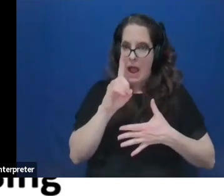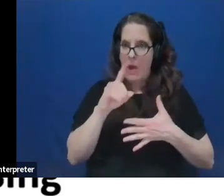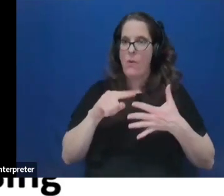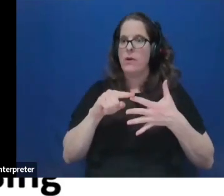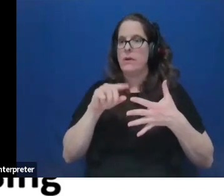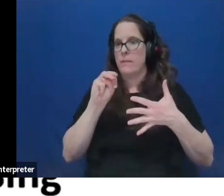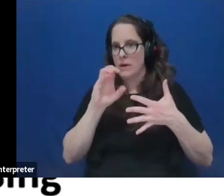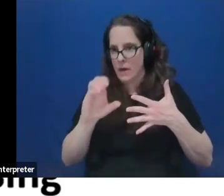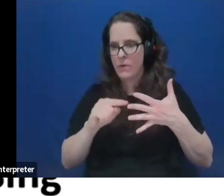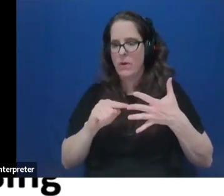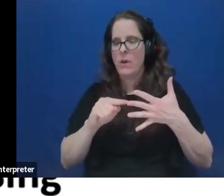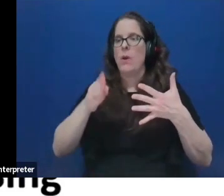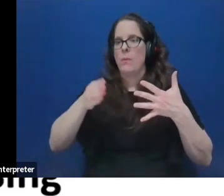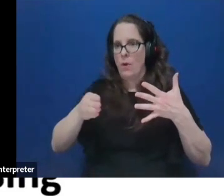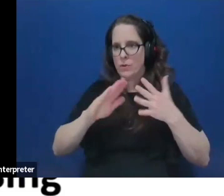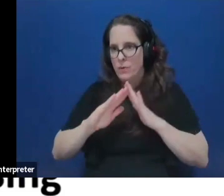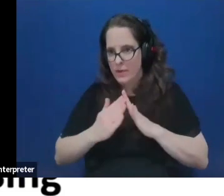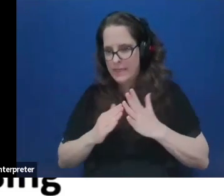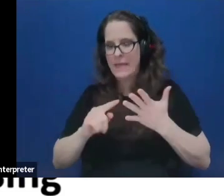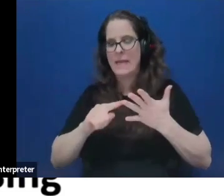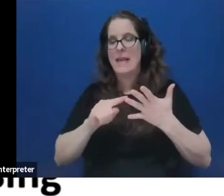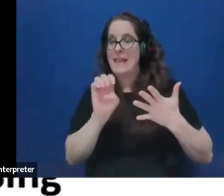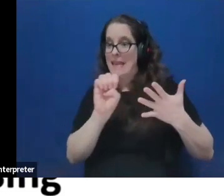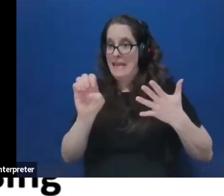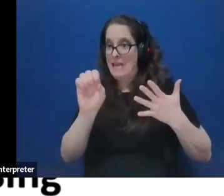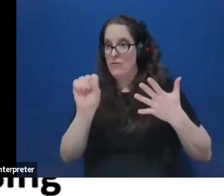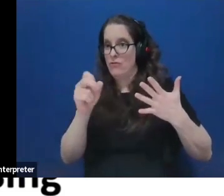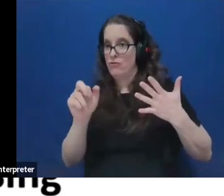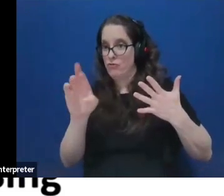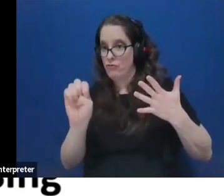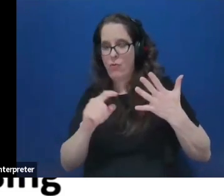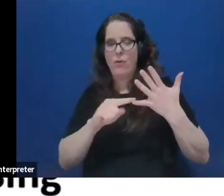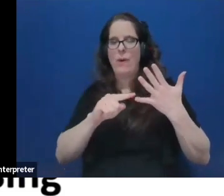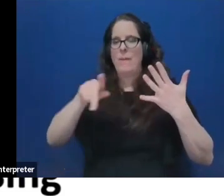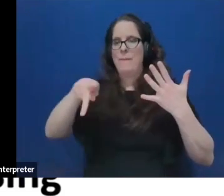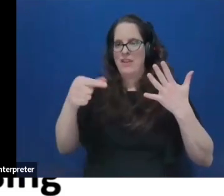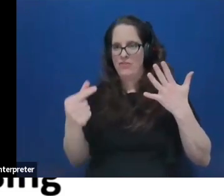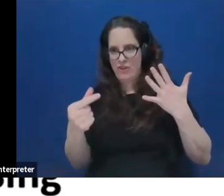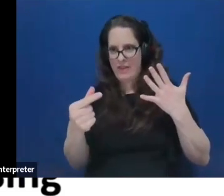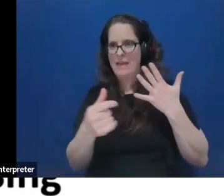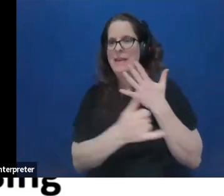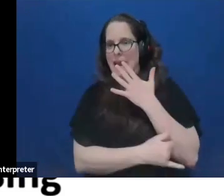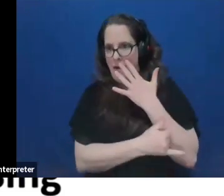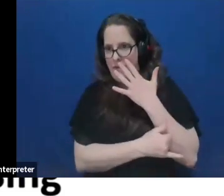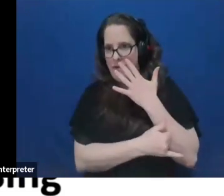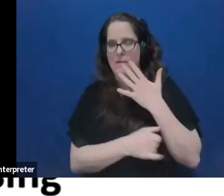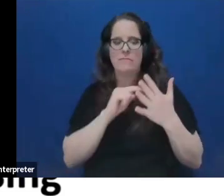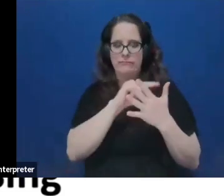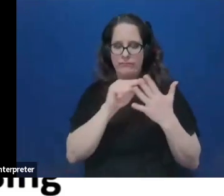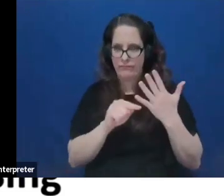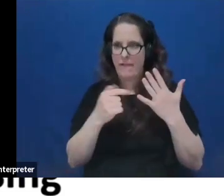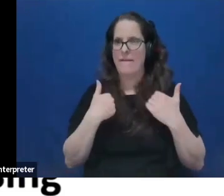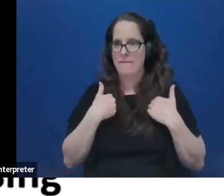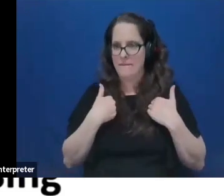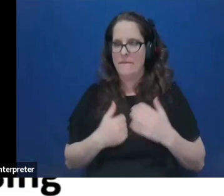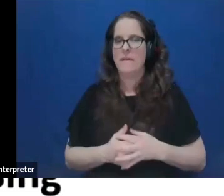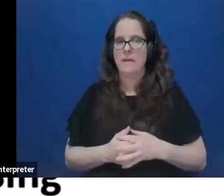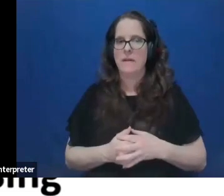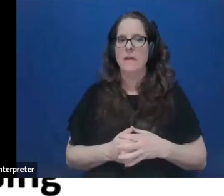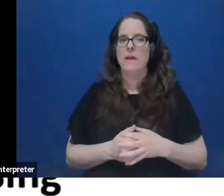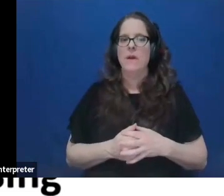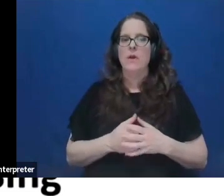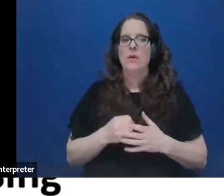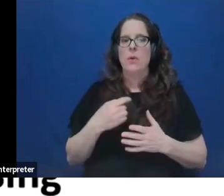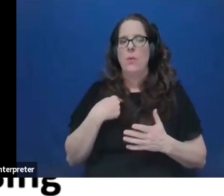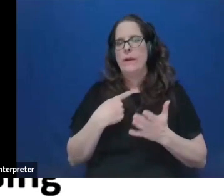City, Eastern Shore, Prince George's County. And we talk about everything inclusive housing, everything